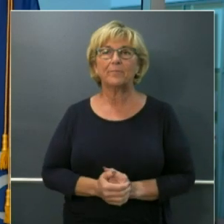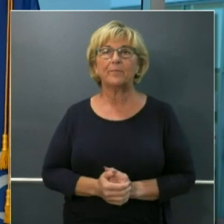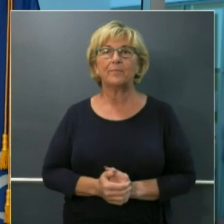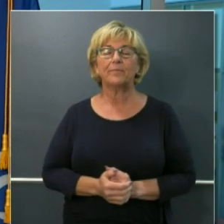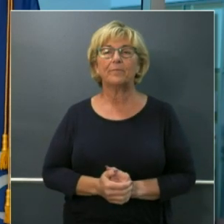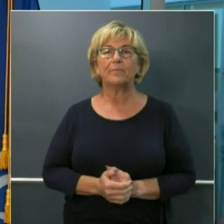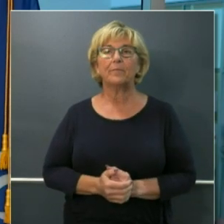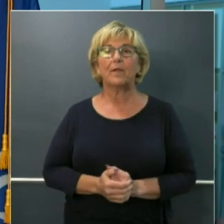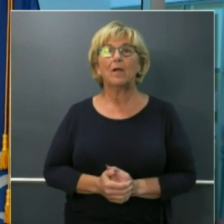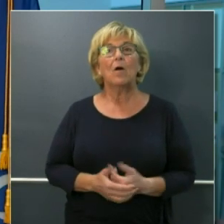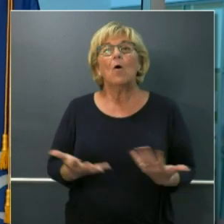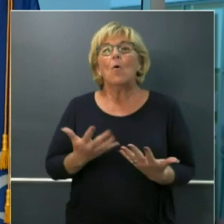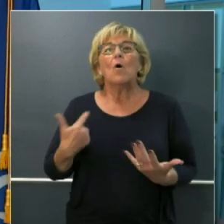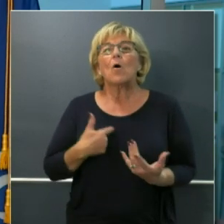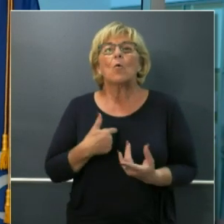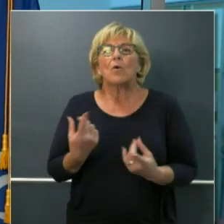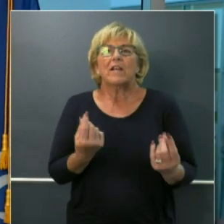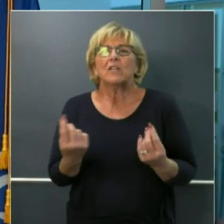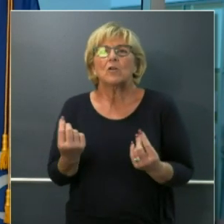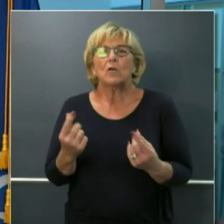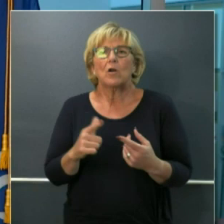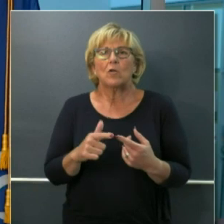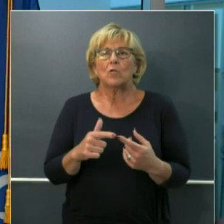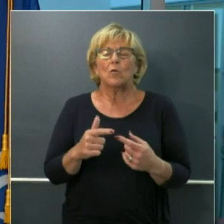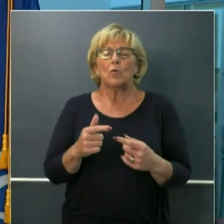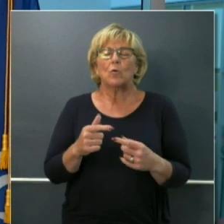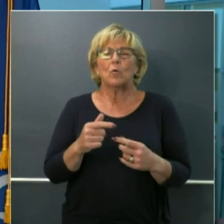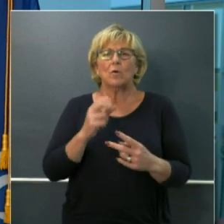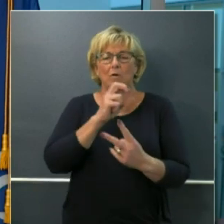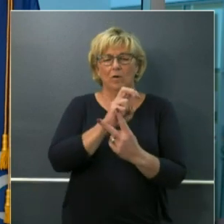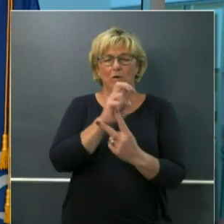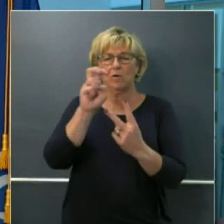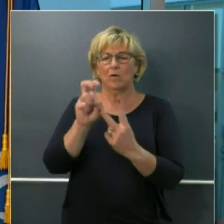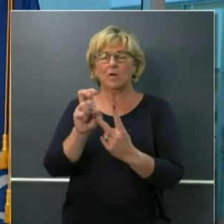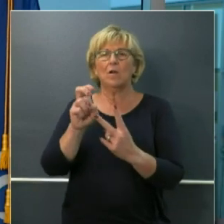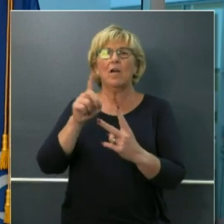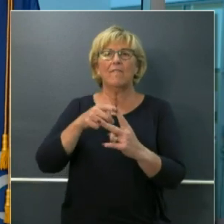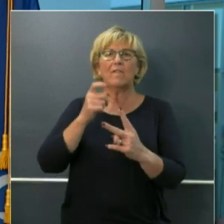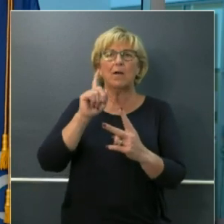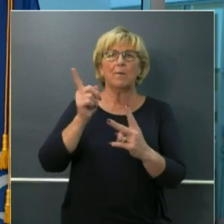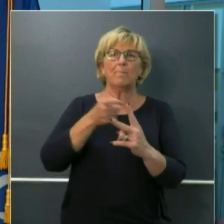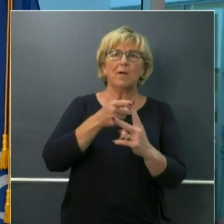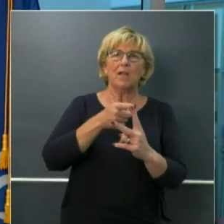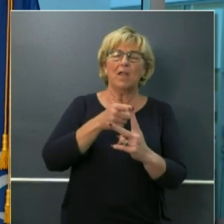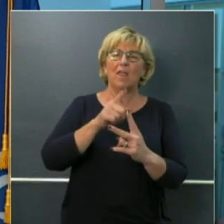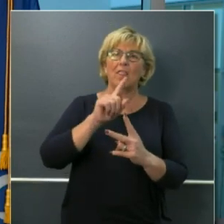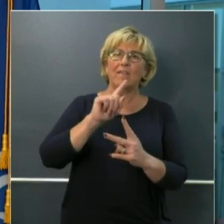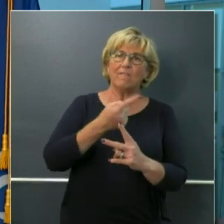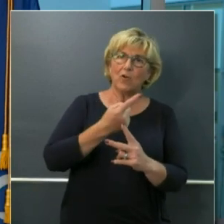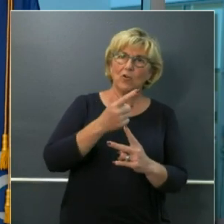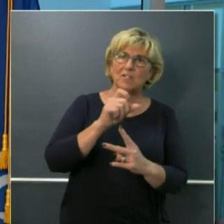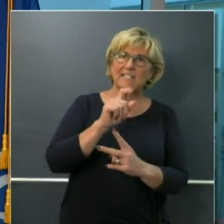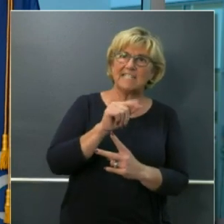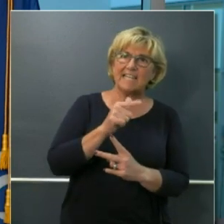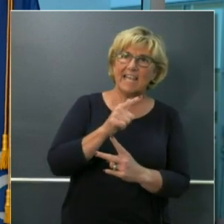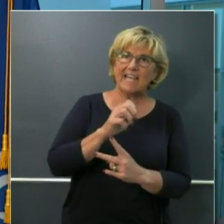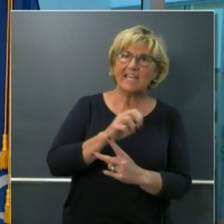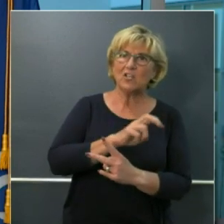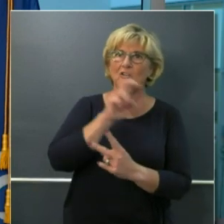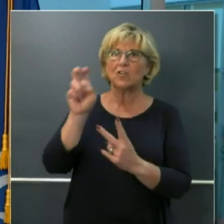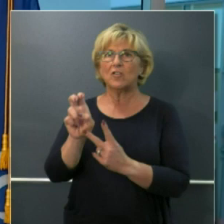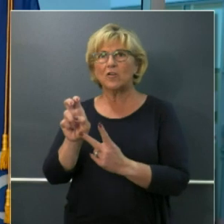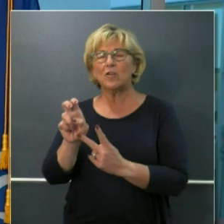So what will we be doing? What do we need to do to get from stage 1 to stage 2? From the essential sector environment that we're in, from the